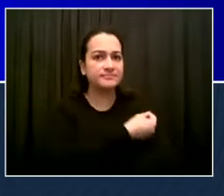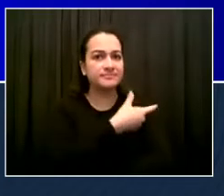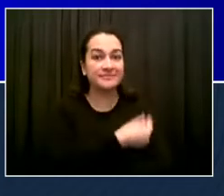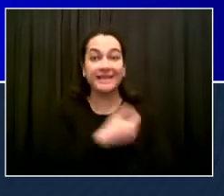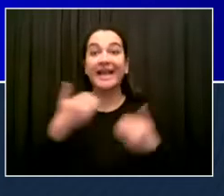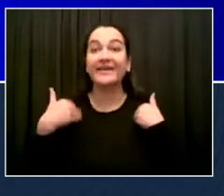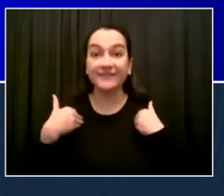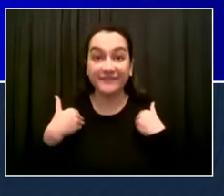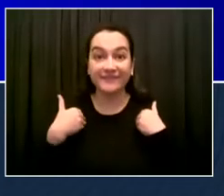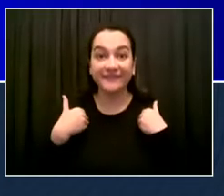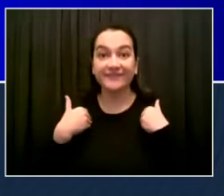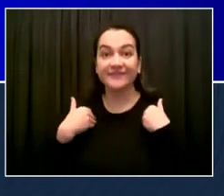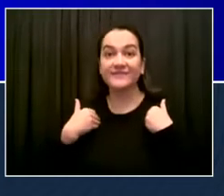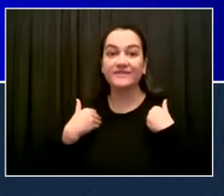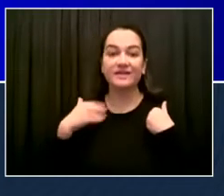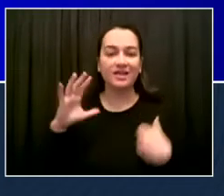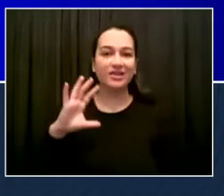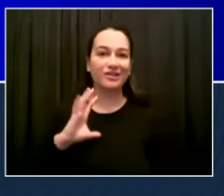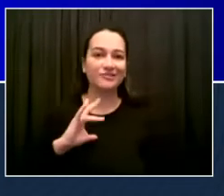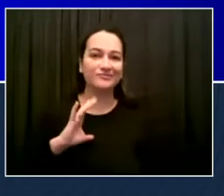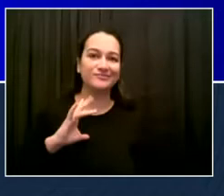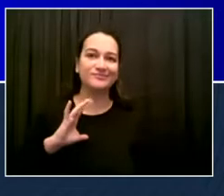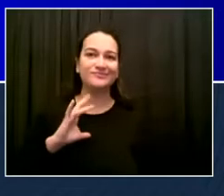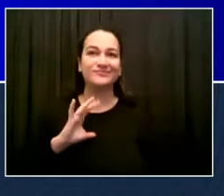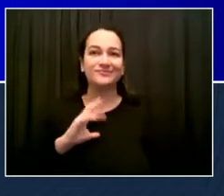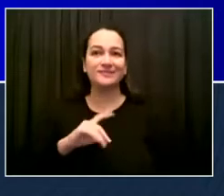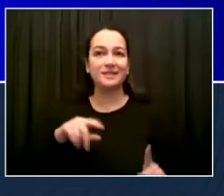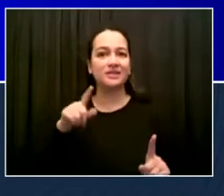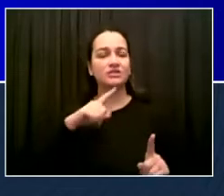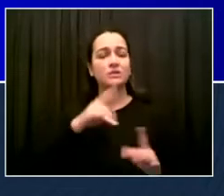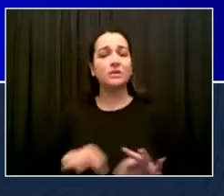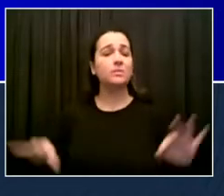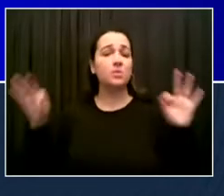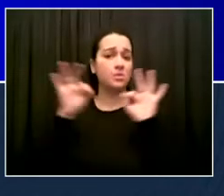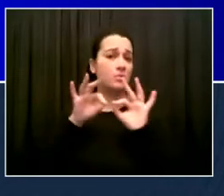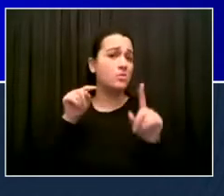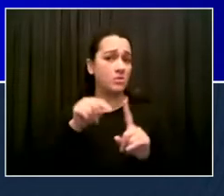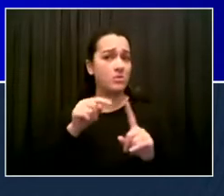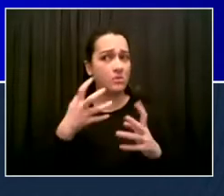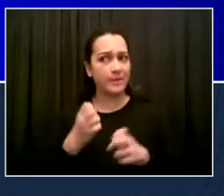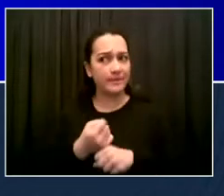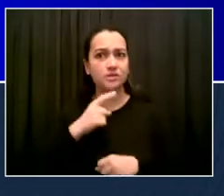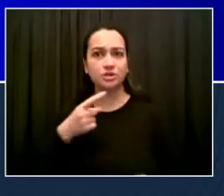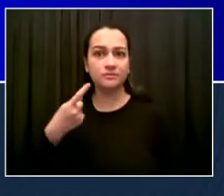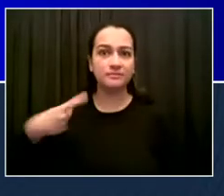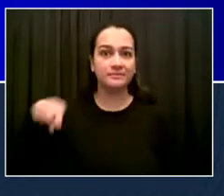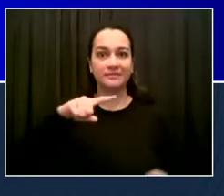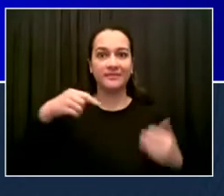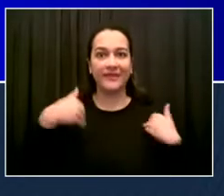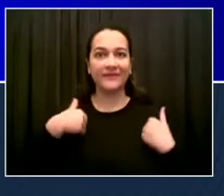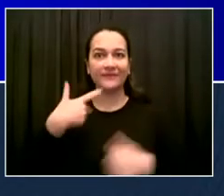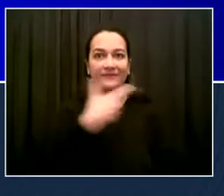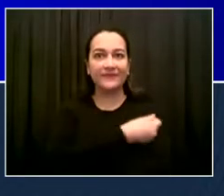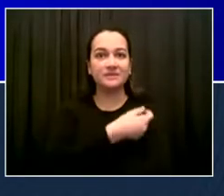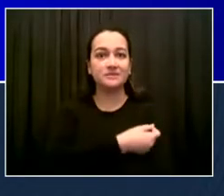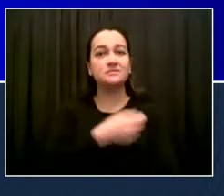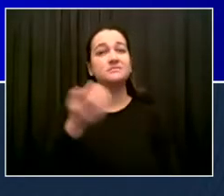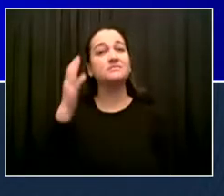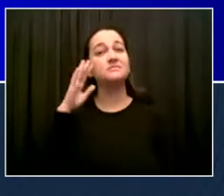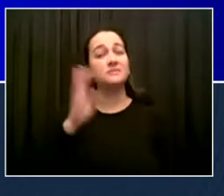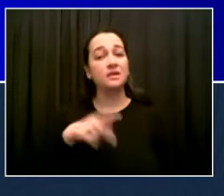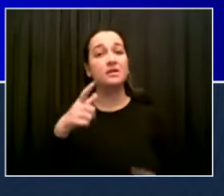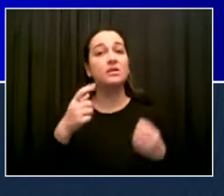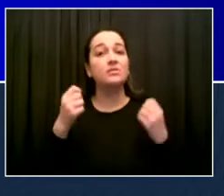I said to these heroes this morning was, you are reaching the most vulnerable New Yorkers. You're reaching the folks who are most